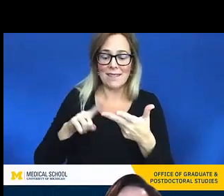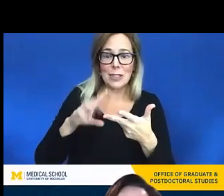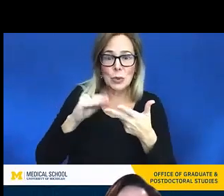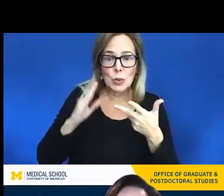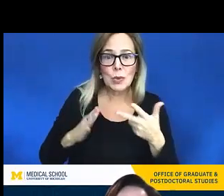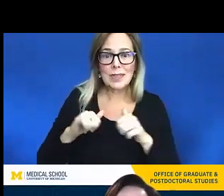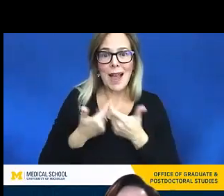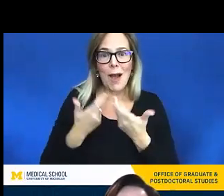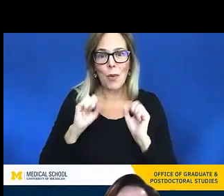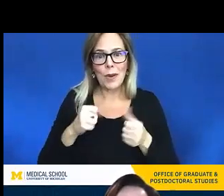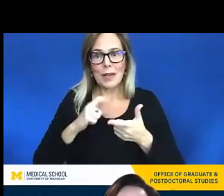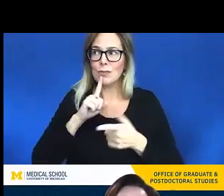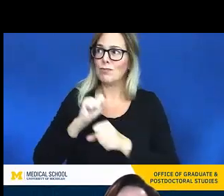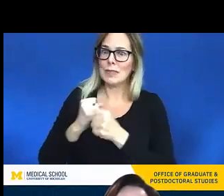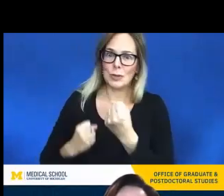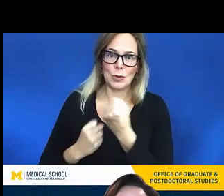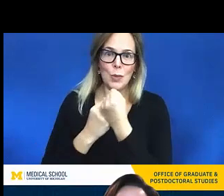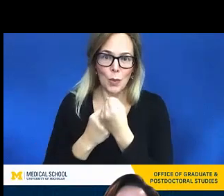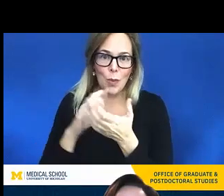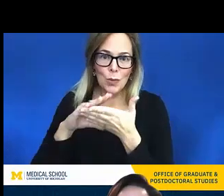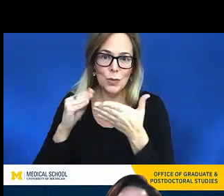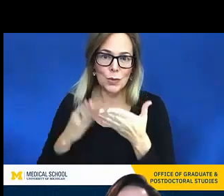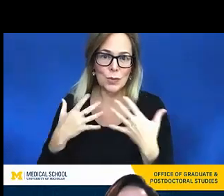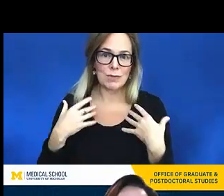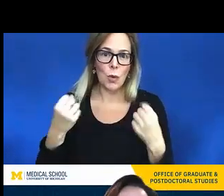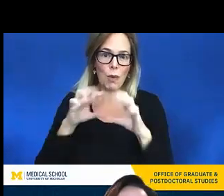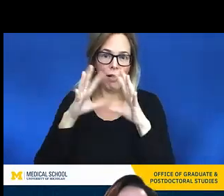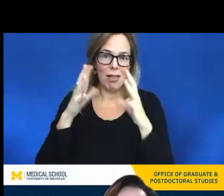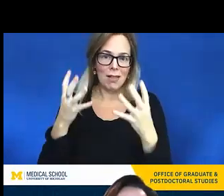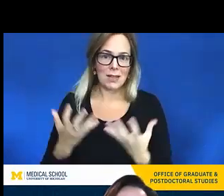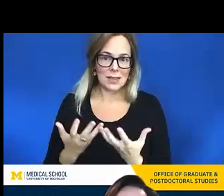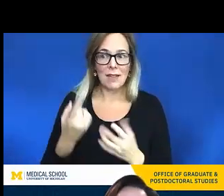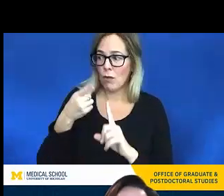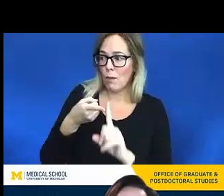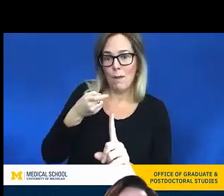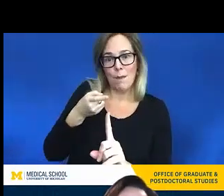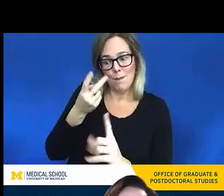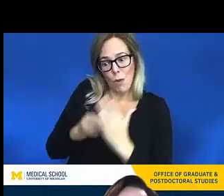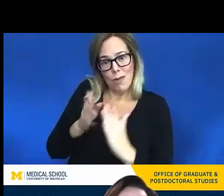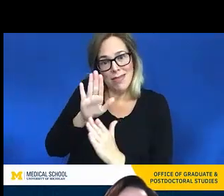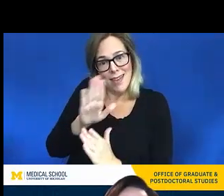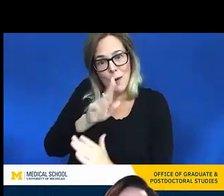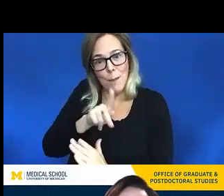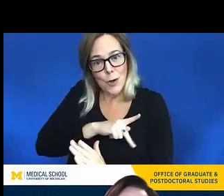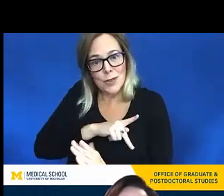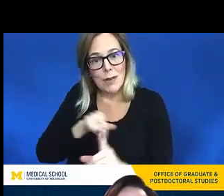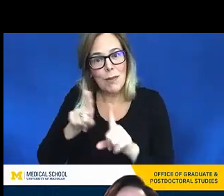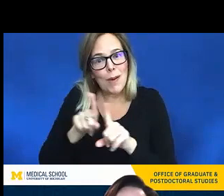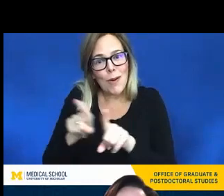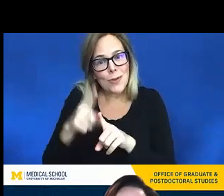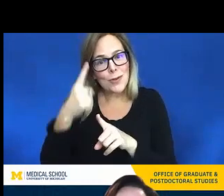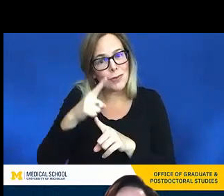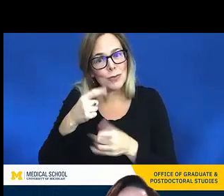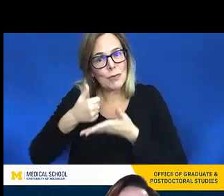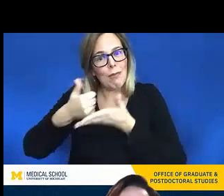support student wellness for both their own personal wellness, but also for their academic success. And I think